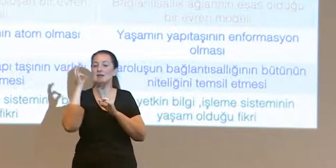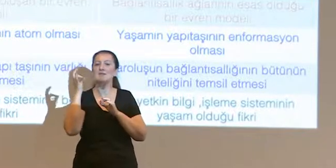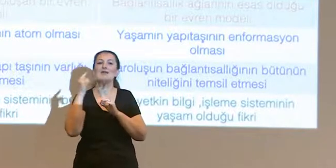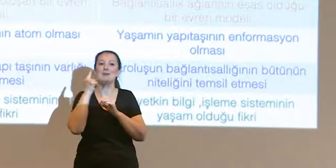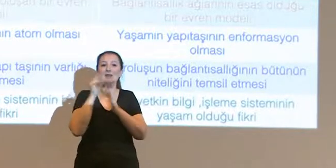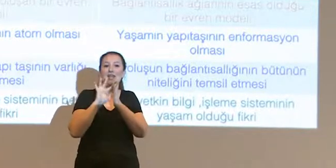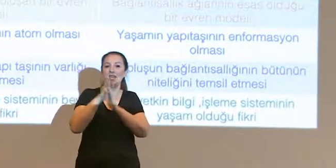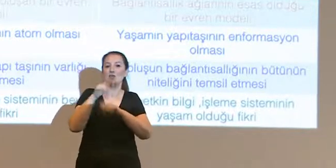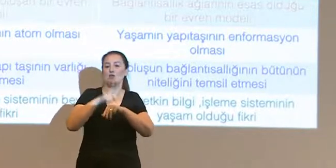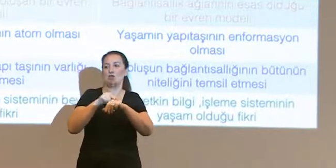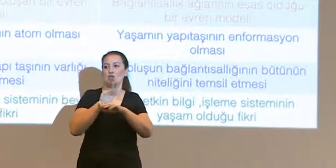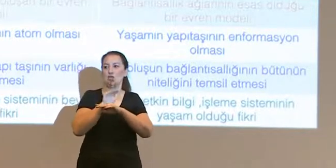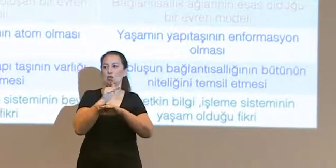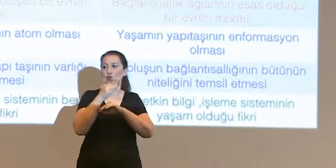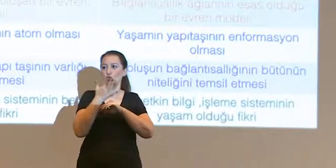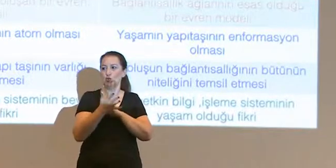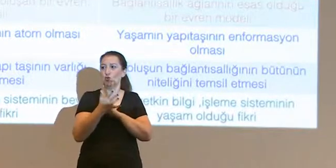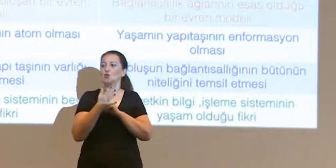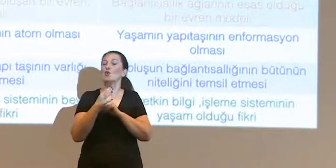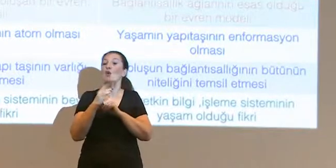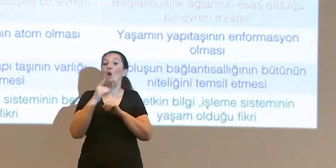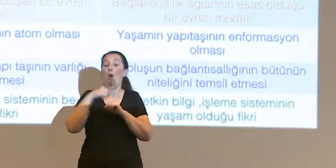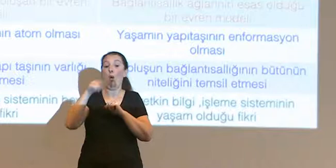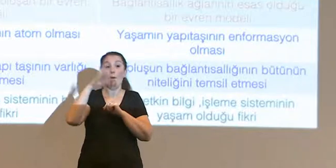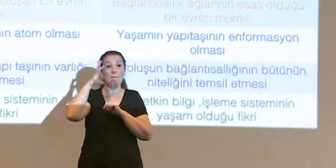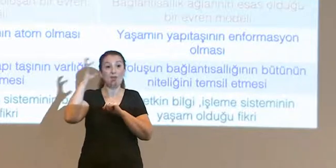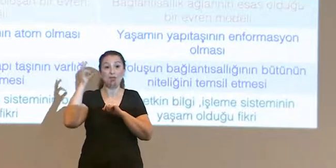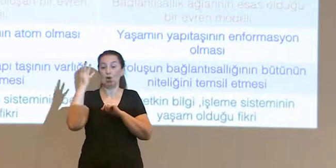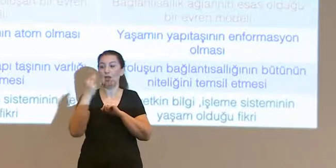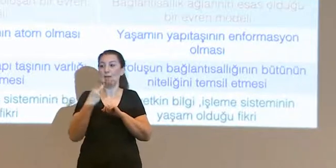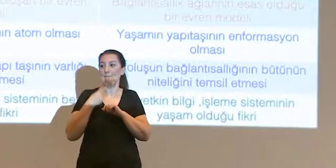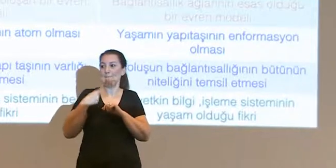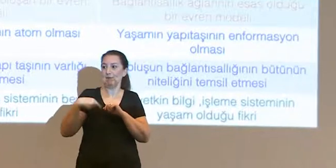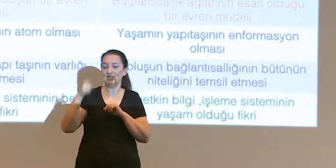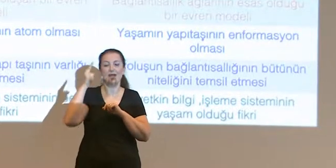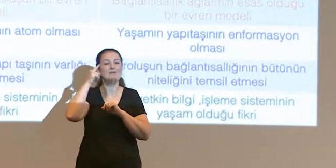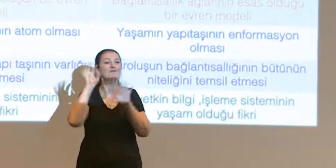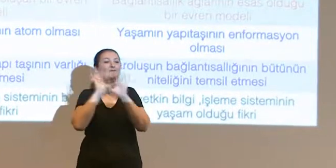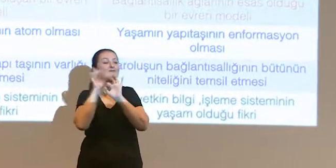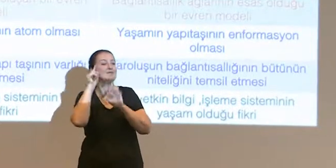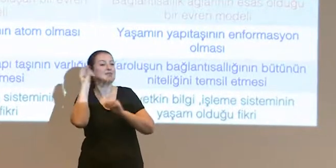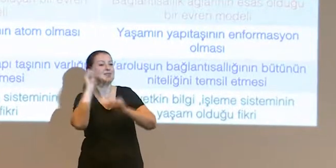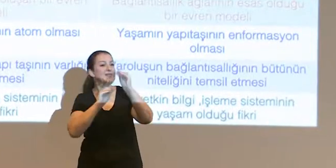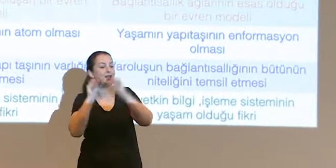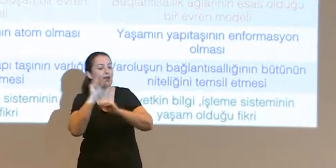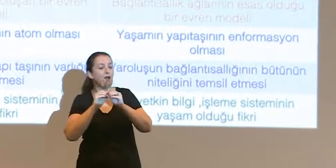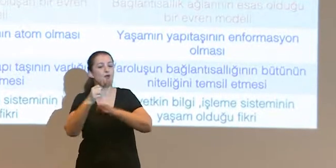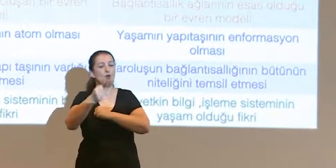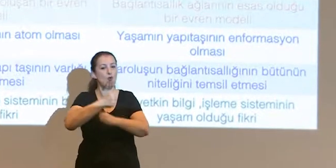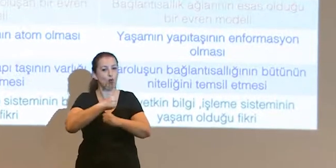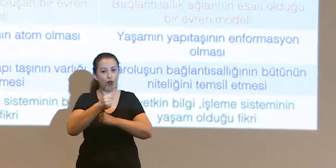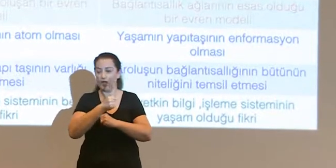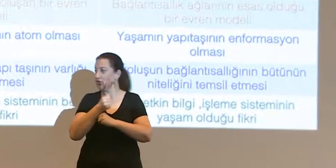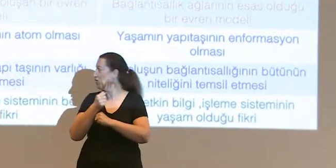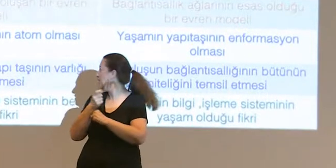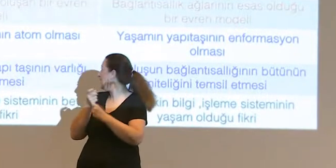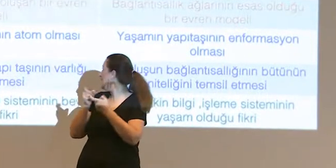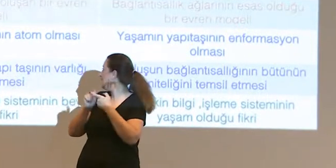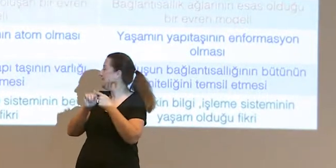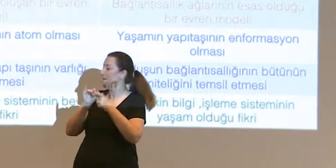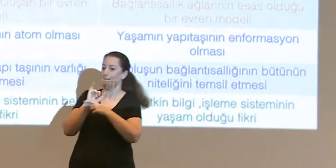so we are now transitioning from the signs of parts and components to the interconnectedness